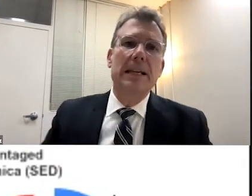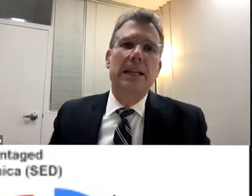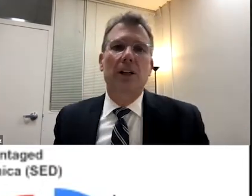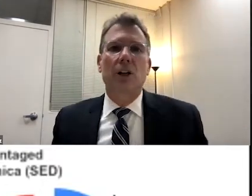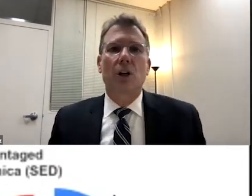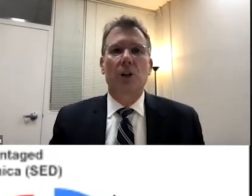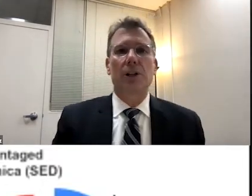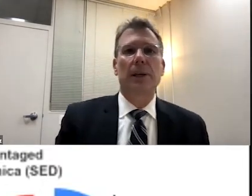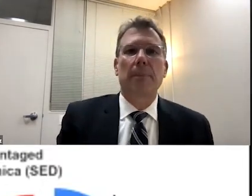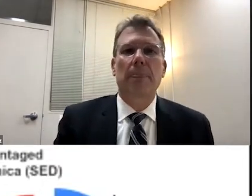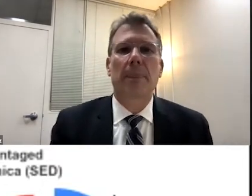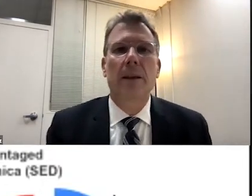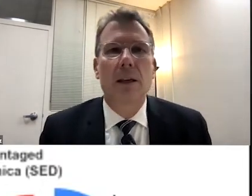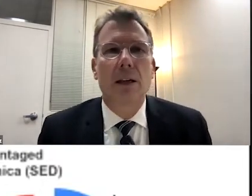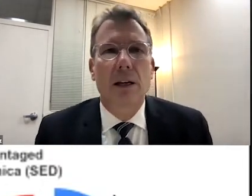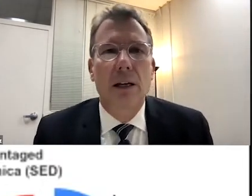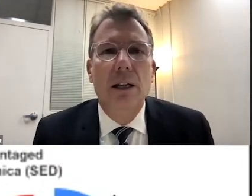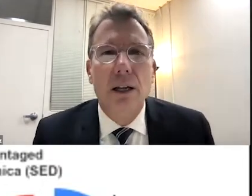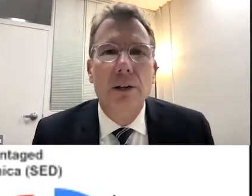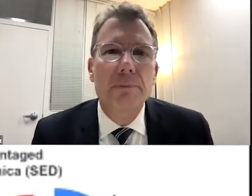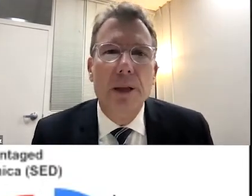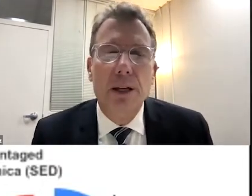first meeting occurred